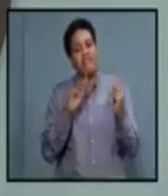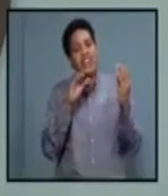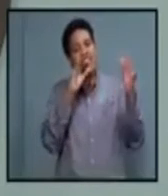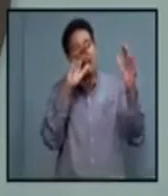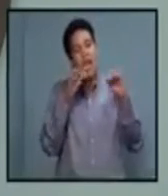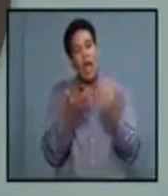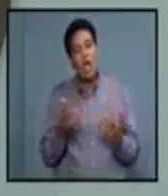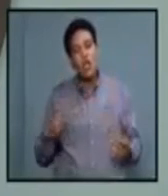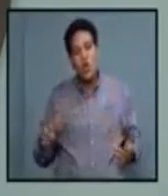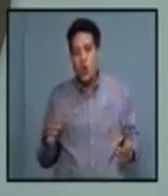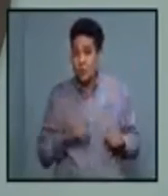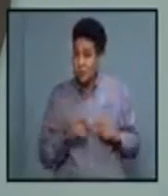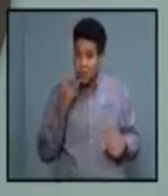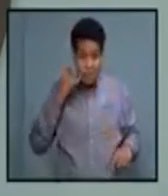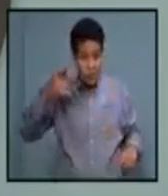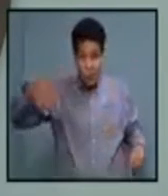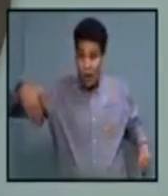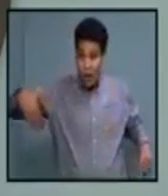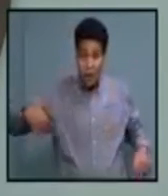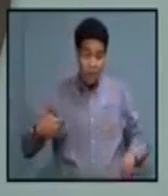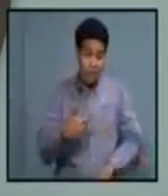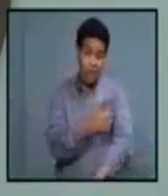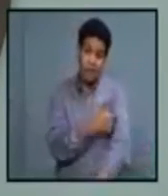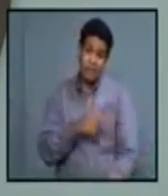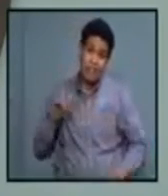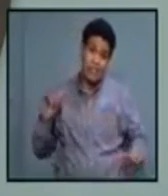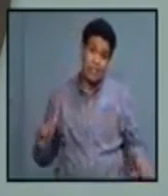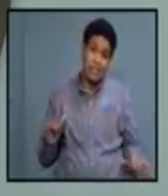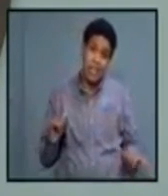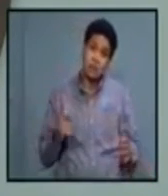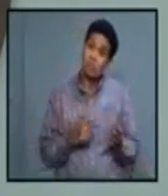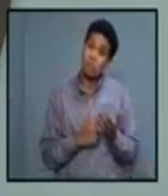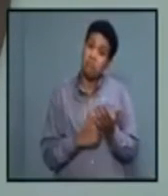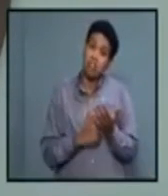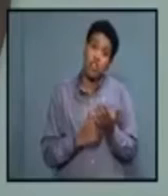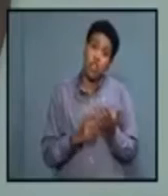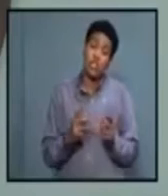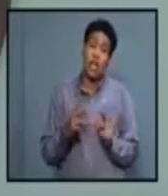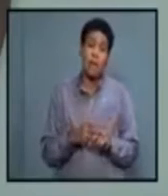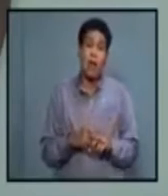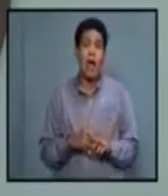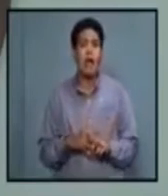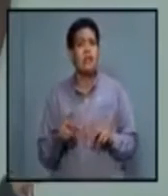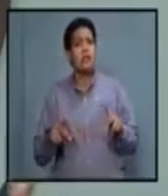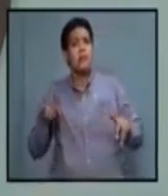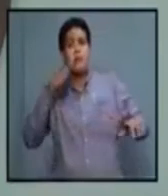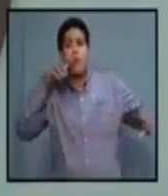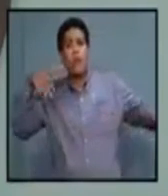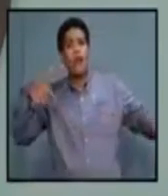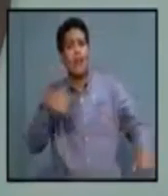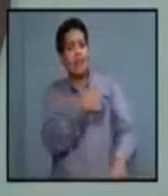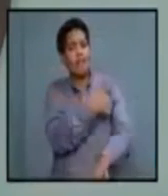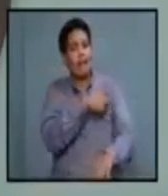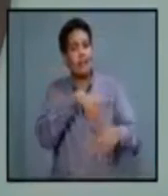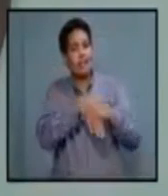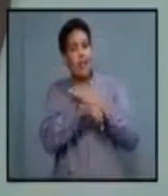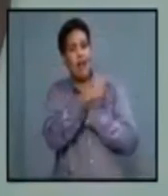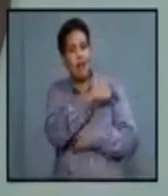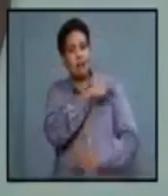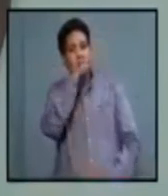face-to-face. But if you are not vaccinated, the same argument applies. It's the unvaccinated who are in the hospital seeking health